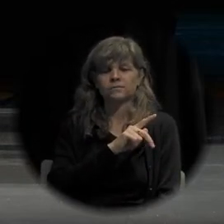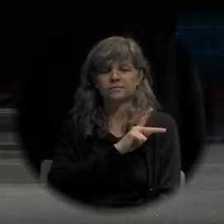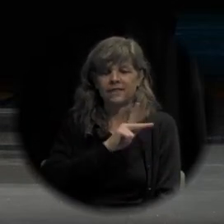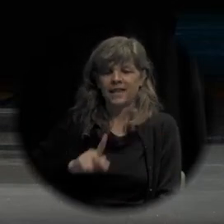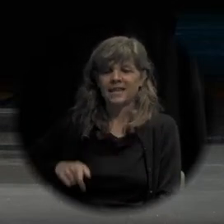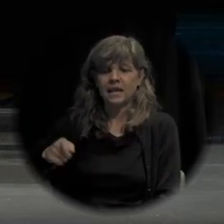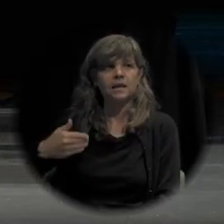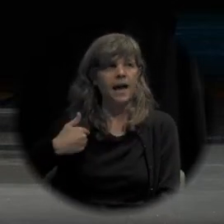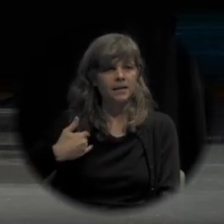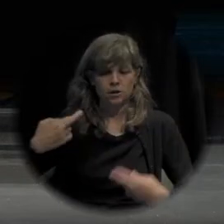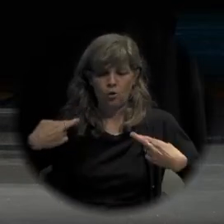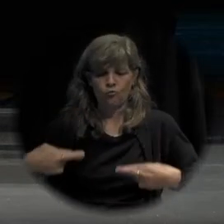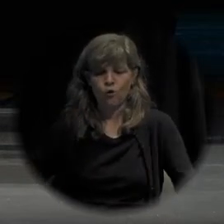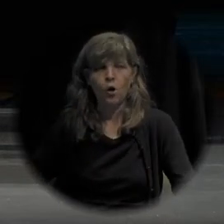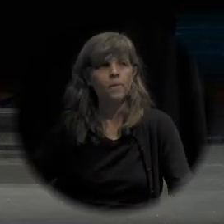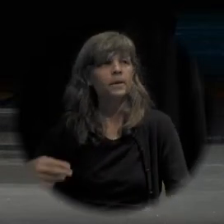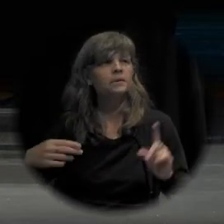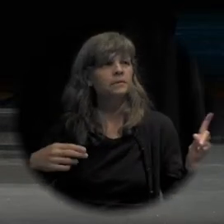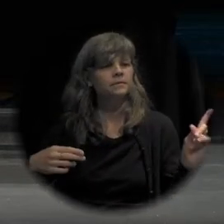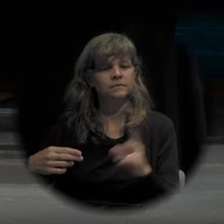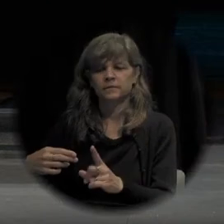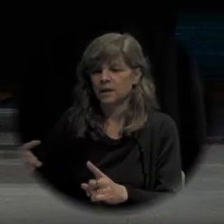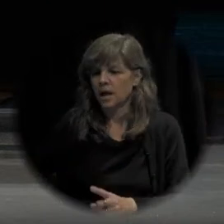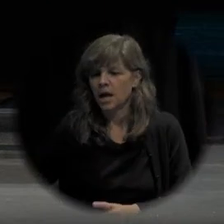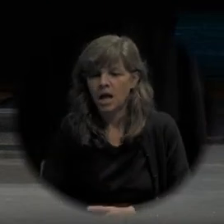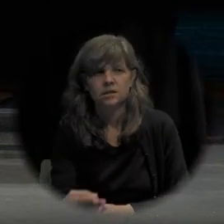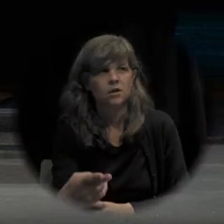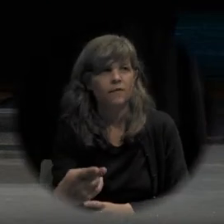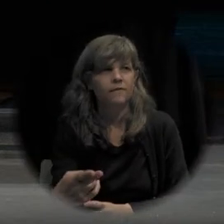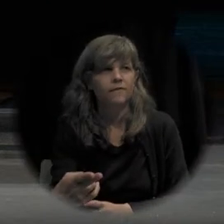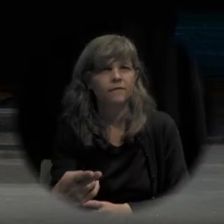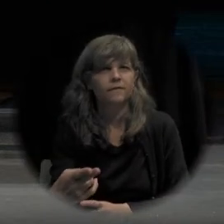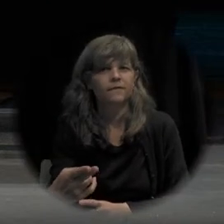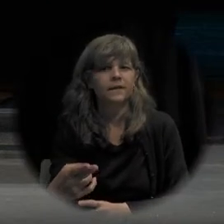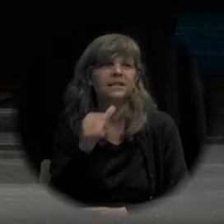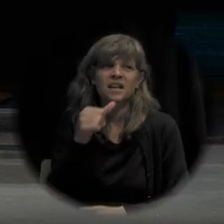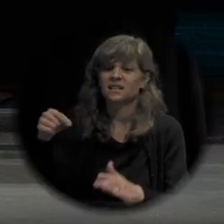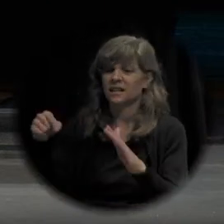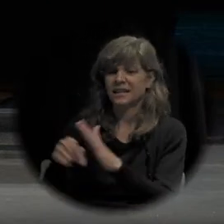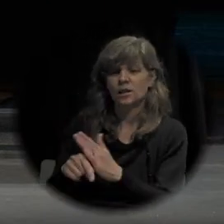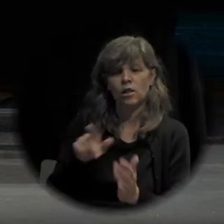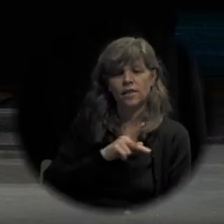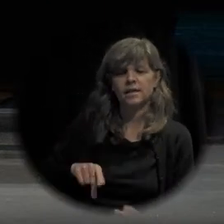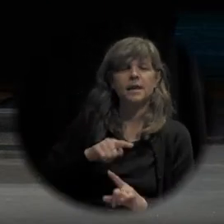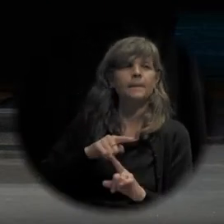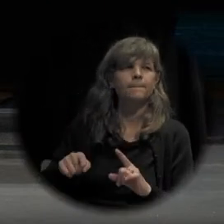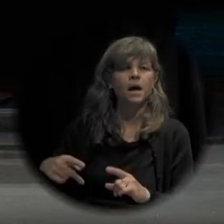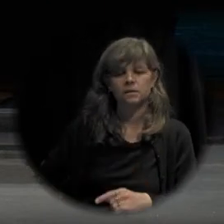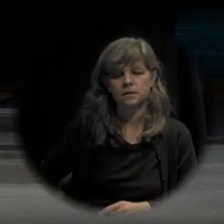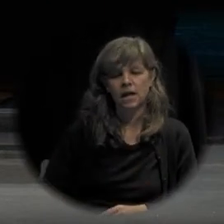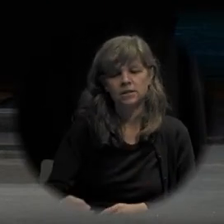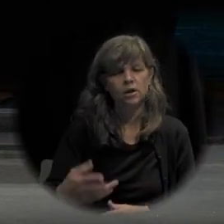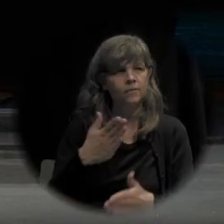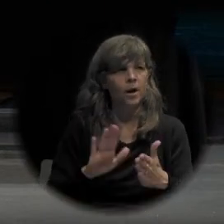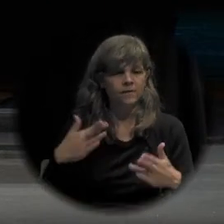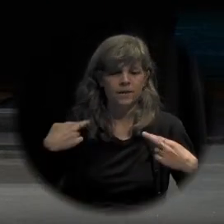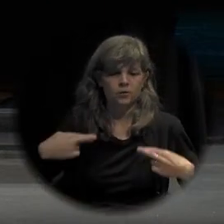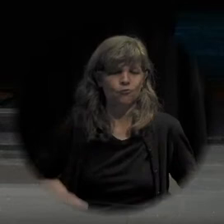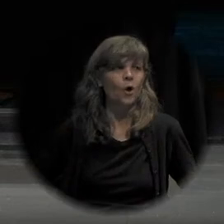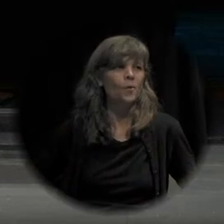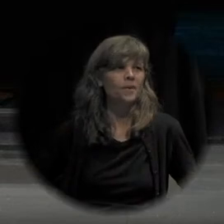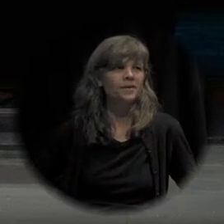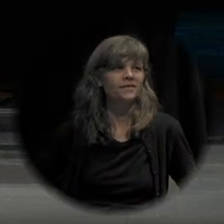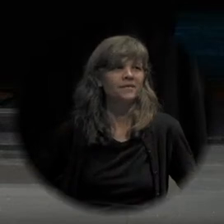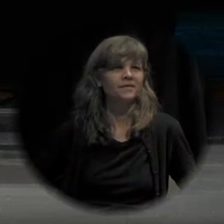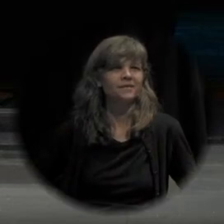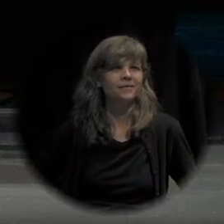derision and challenging the rule of Saul, but David refuses to kill him, and even his conscience strikes him about taking the piece of his